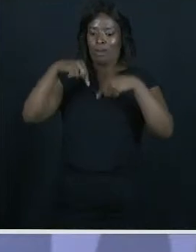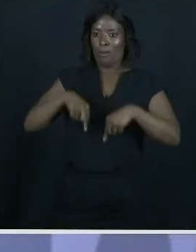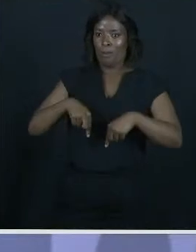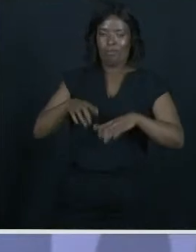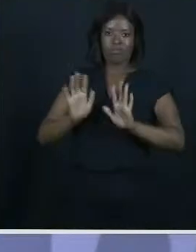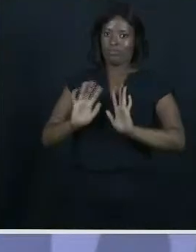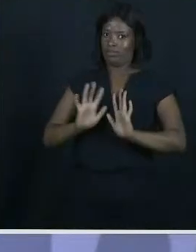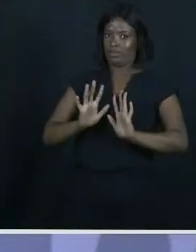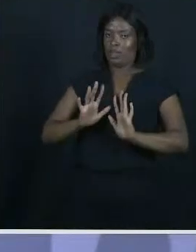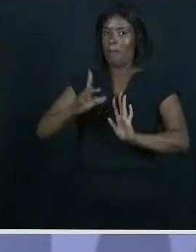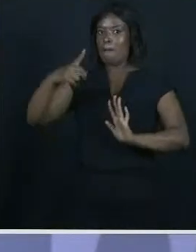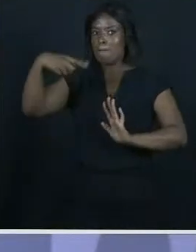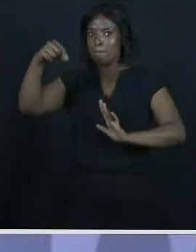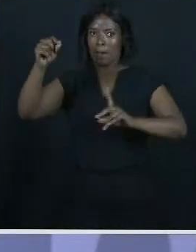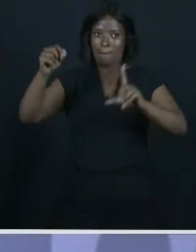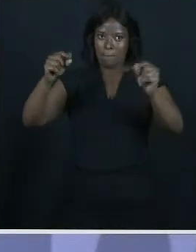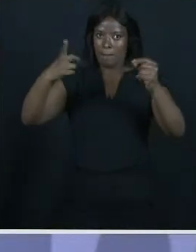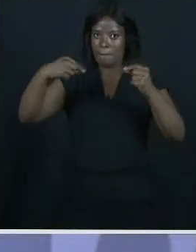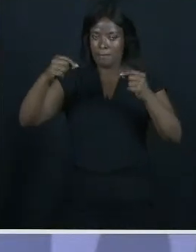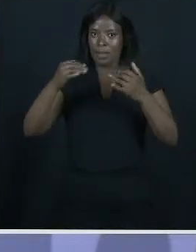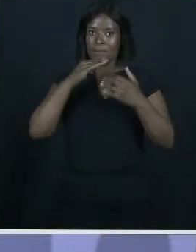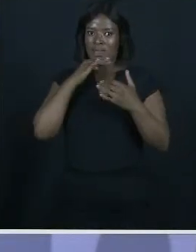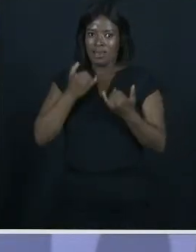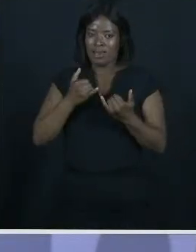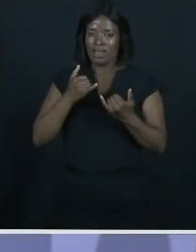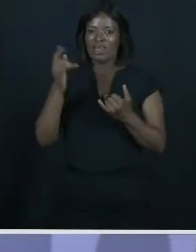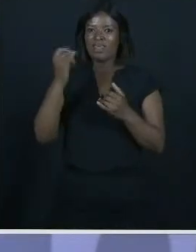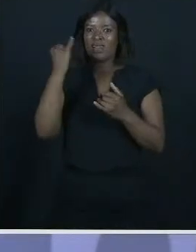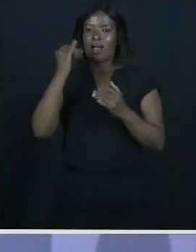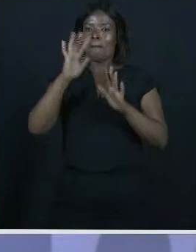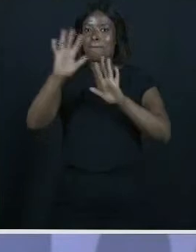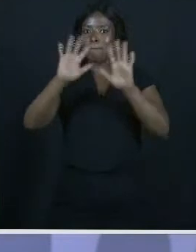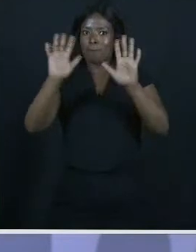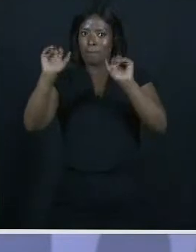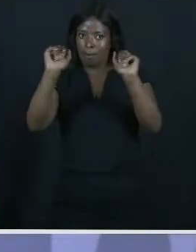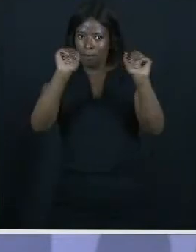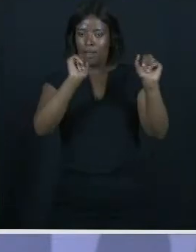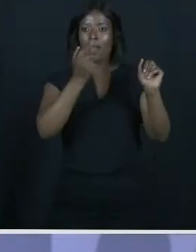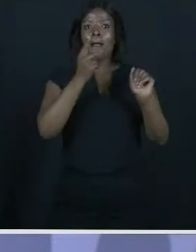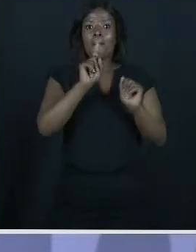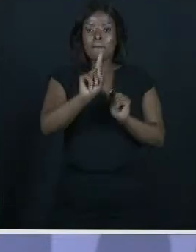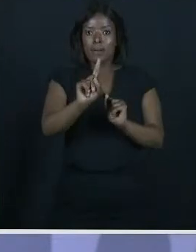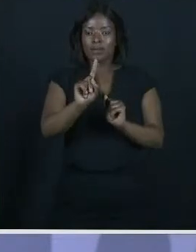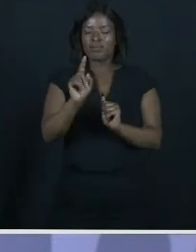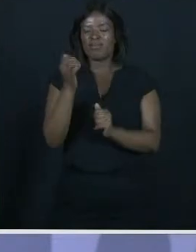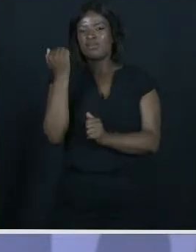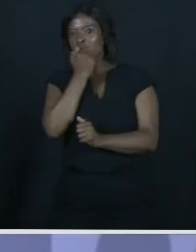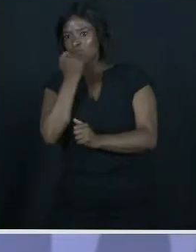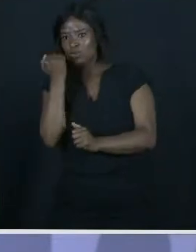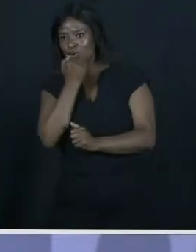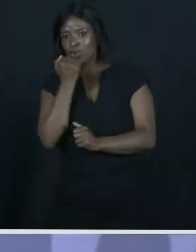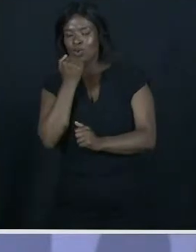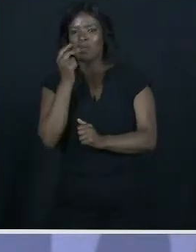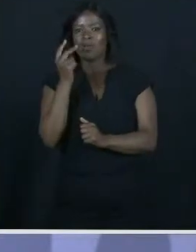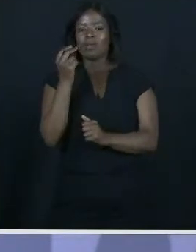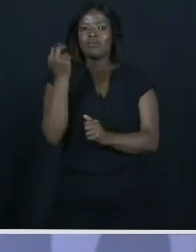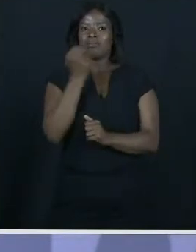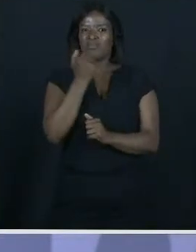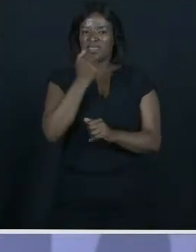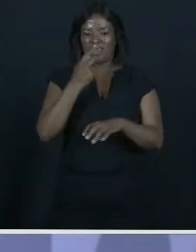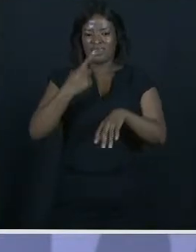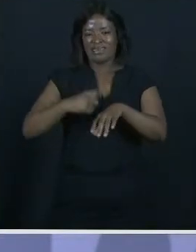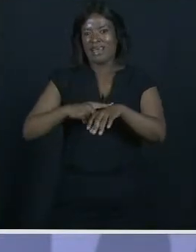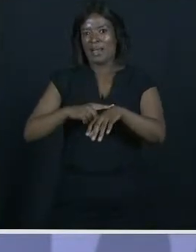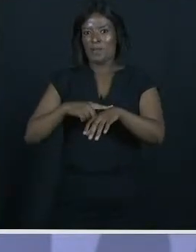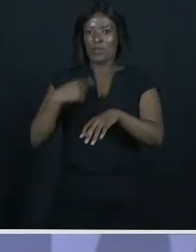be the time when we say goodbye for today. And thank you so much for indulgence. And once again, apologies for not sticking